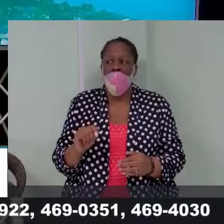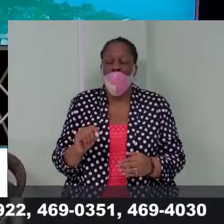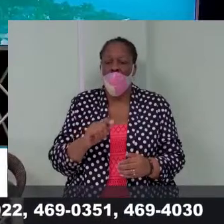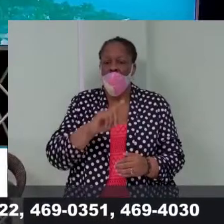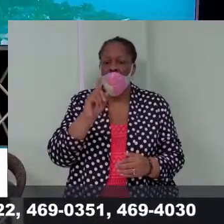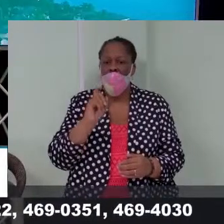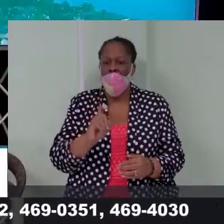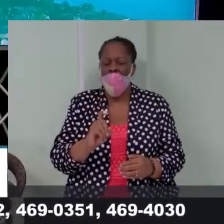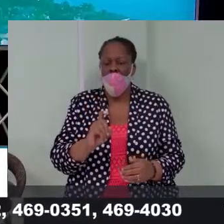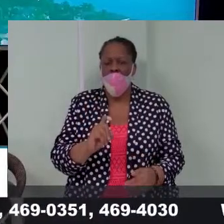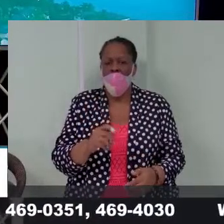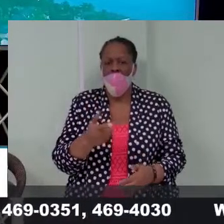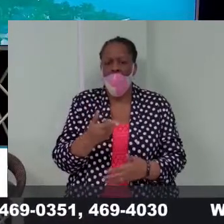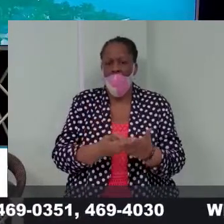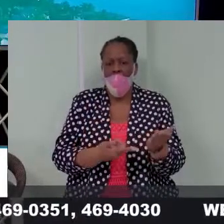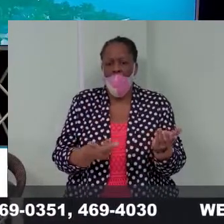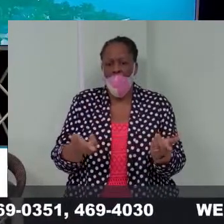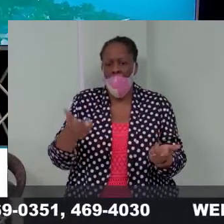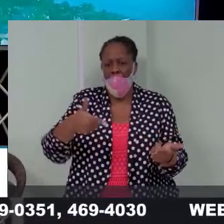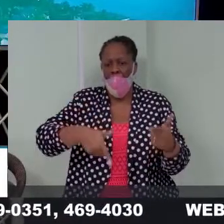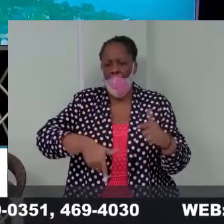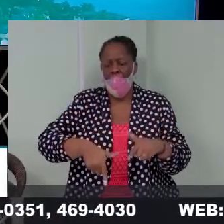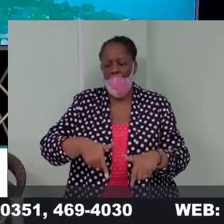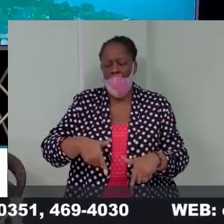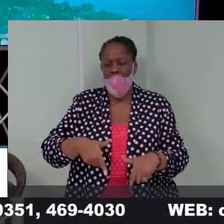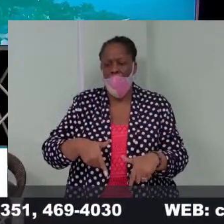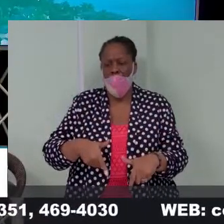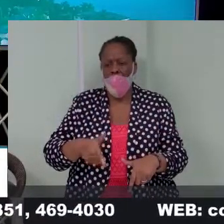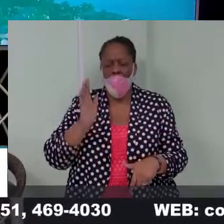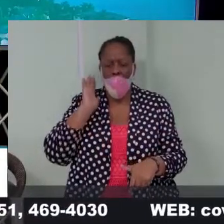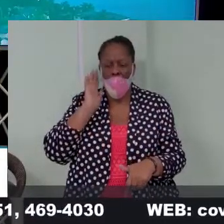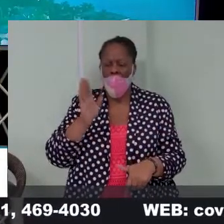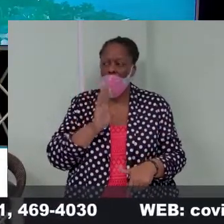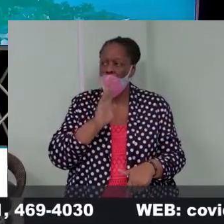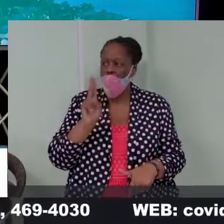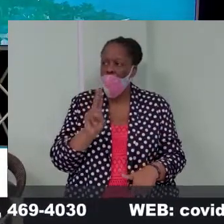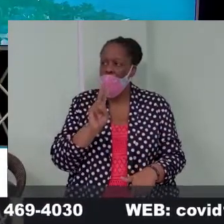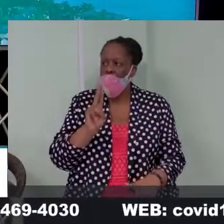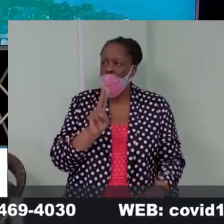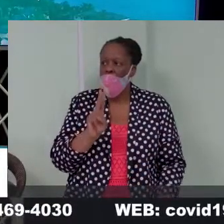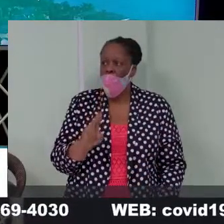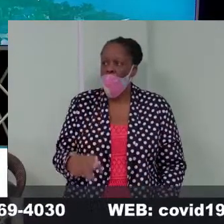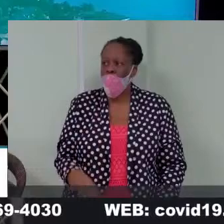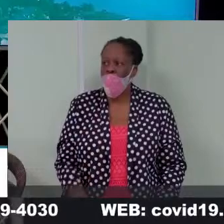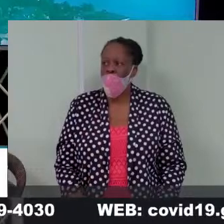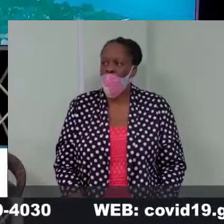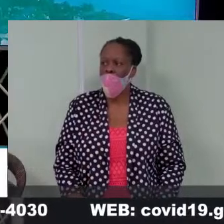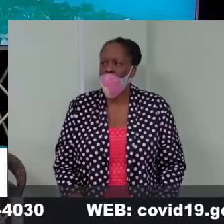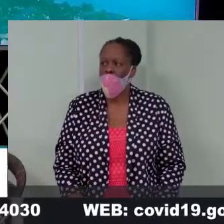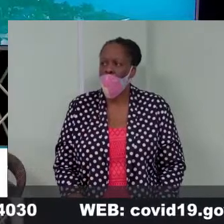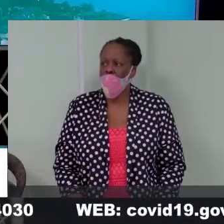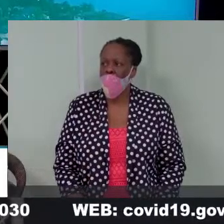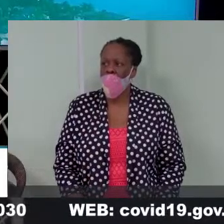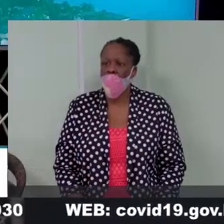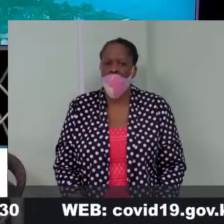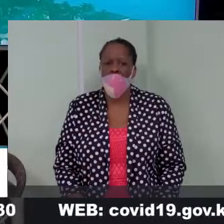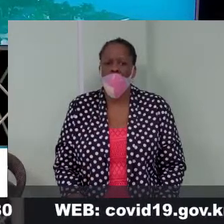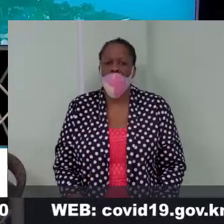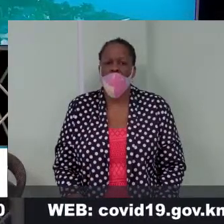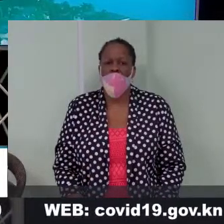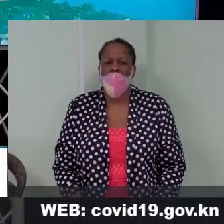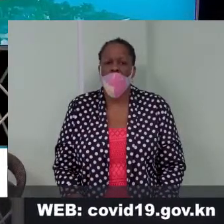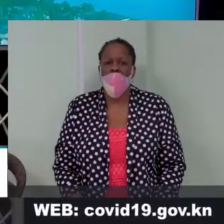one, what is the turnaround time for the test results? Those two are from WinFM.